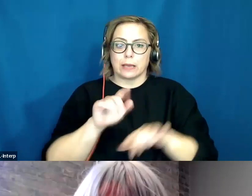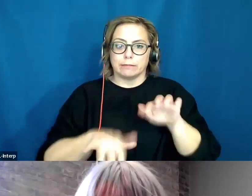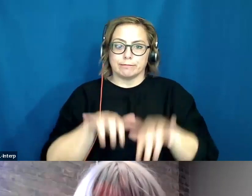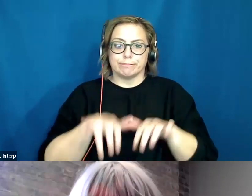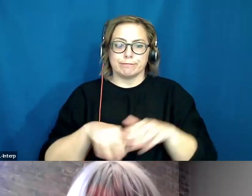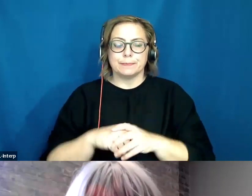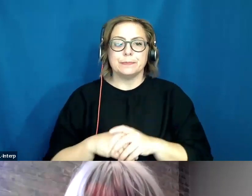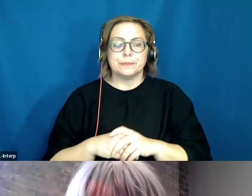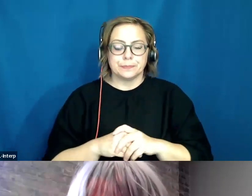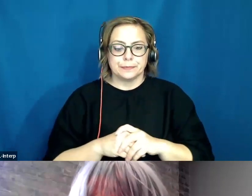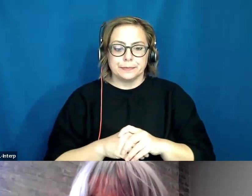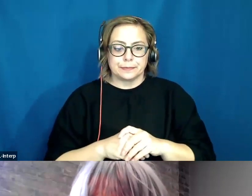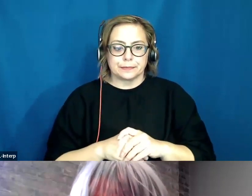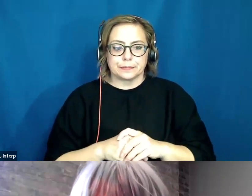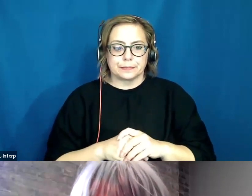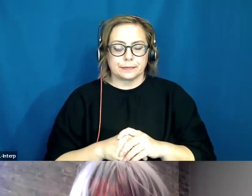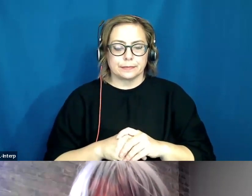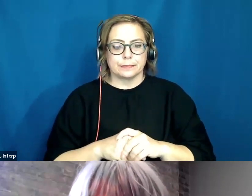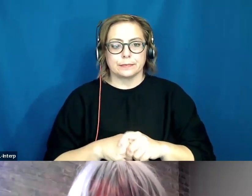chat here.